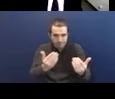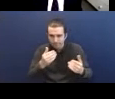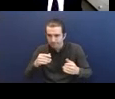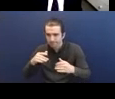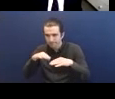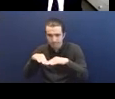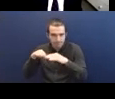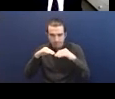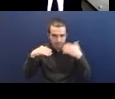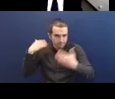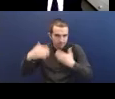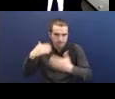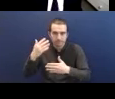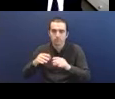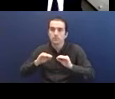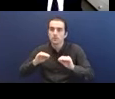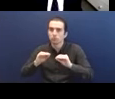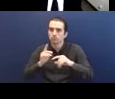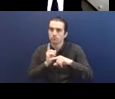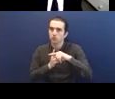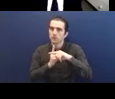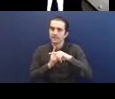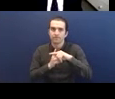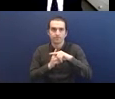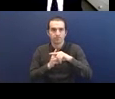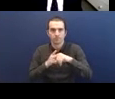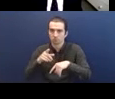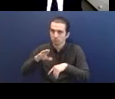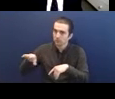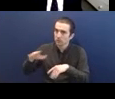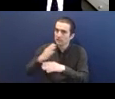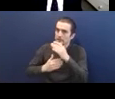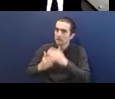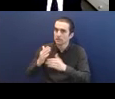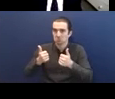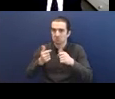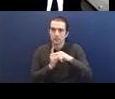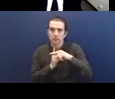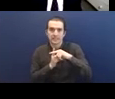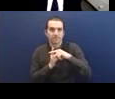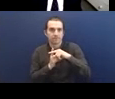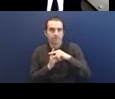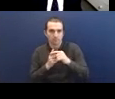make them accessible and interacting with higher schools so they move up and be included. Good.